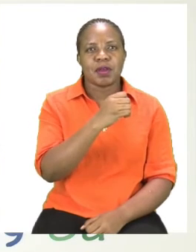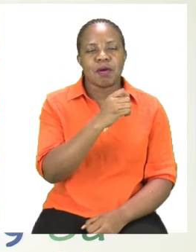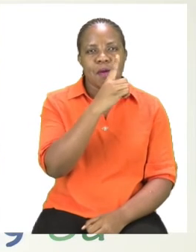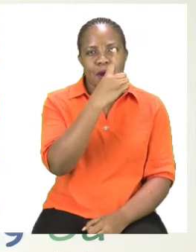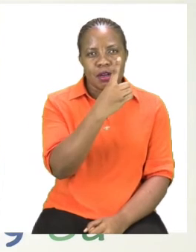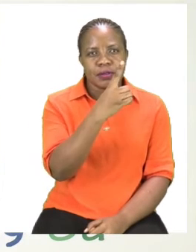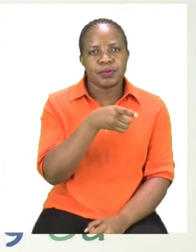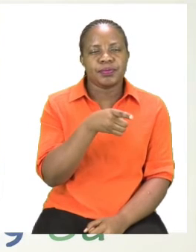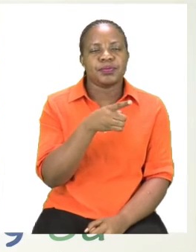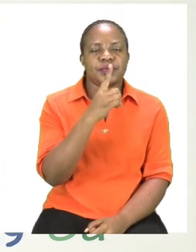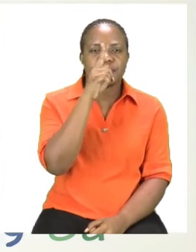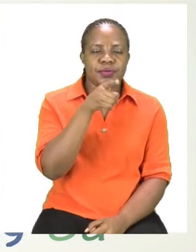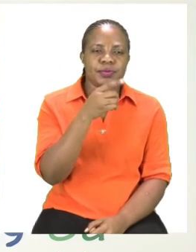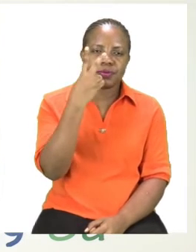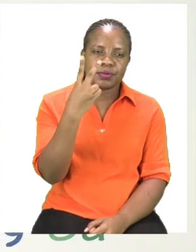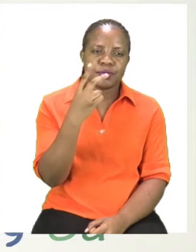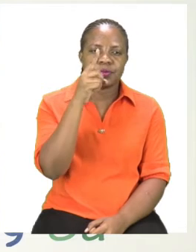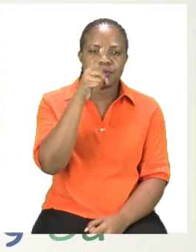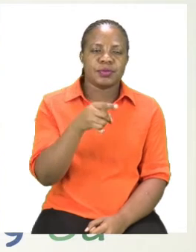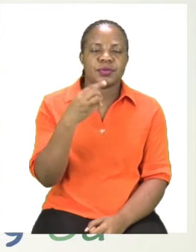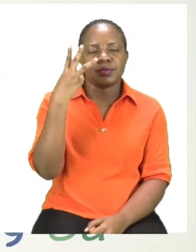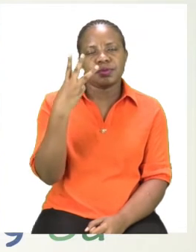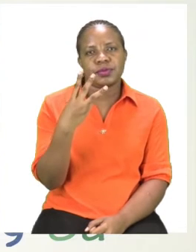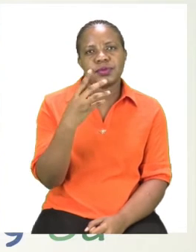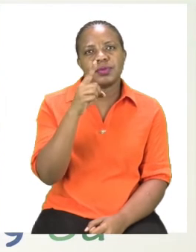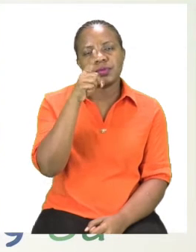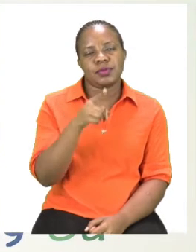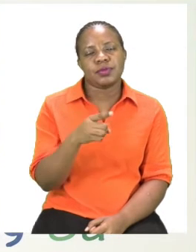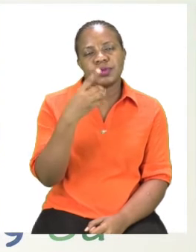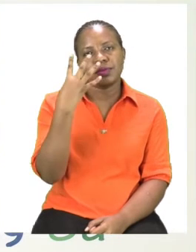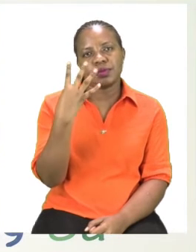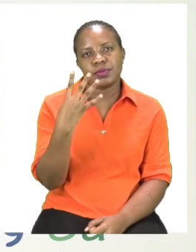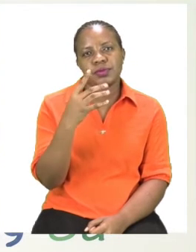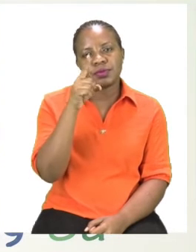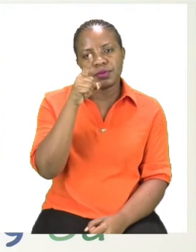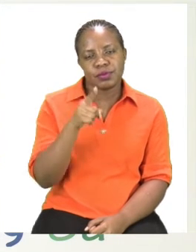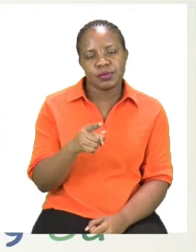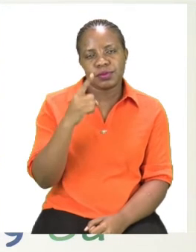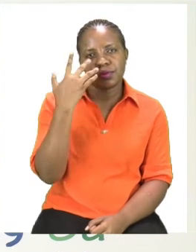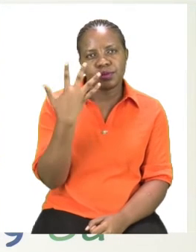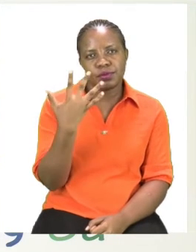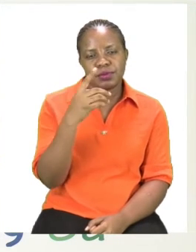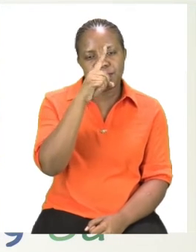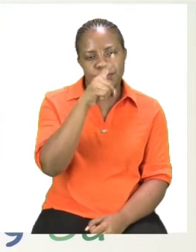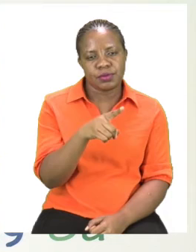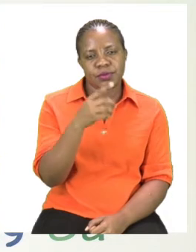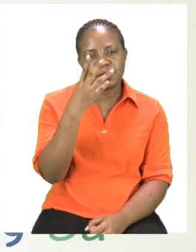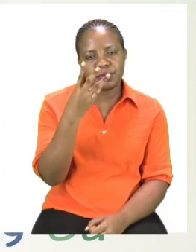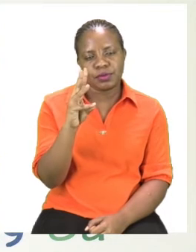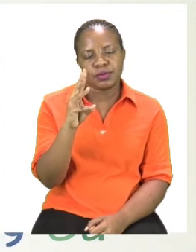1, 2, 3, 4, 5,